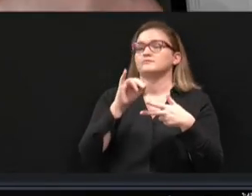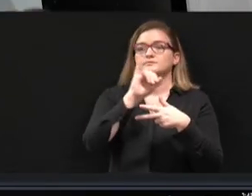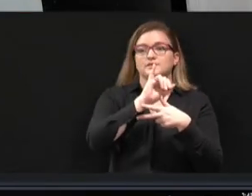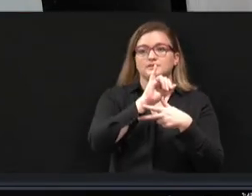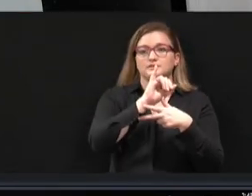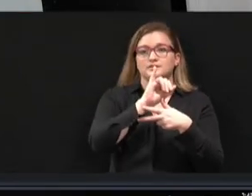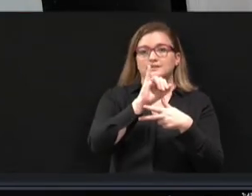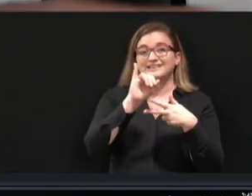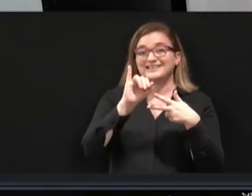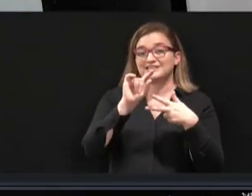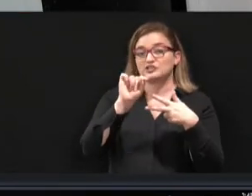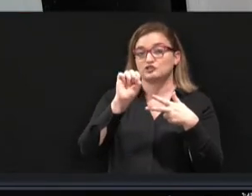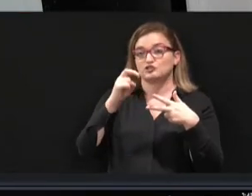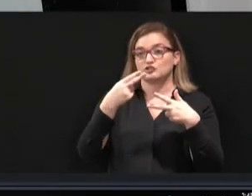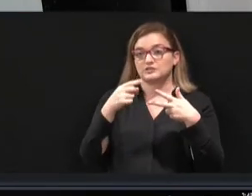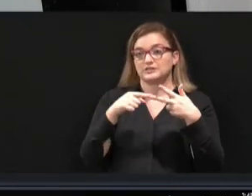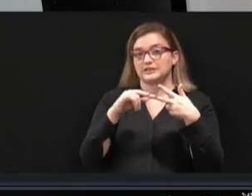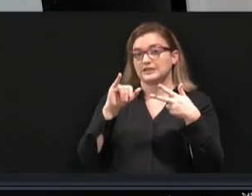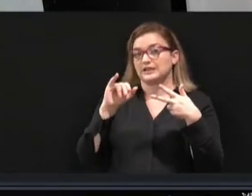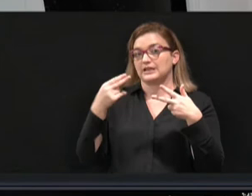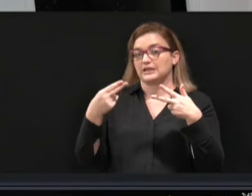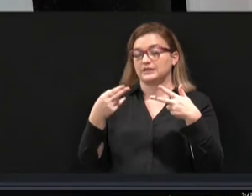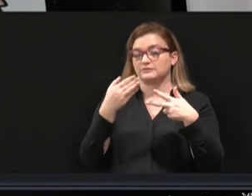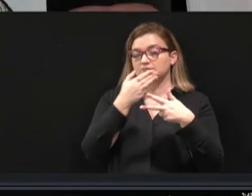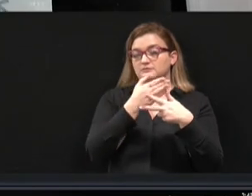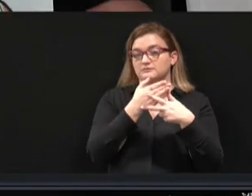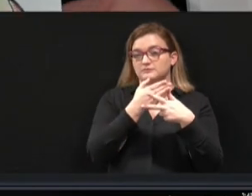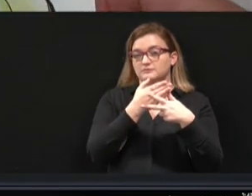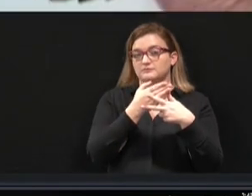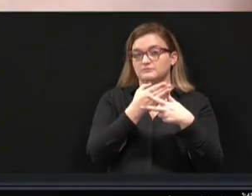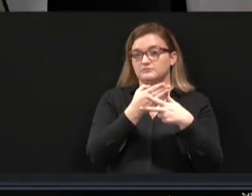I, itch, ish.